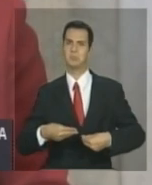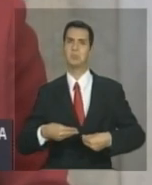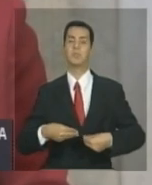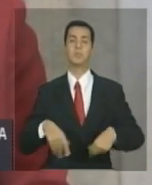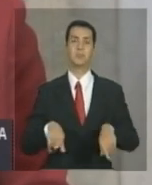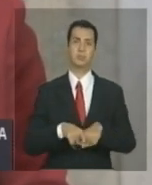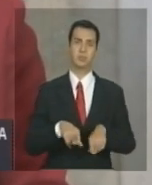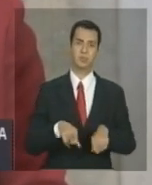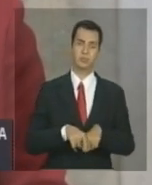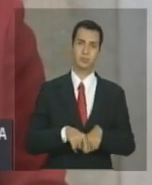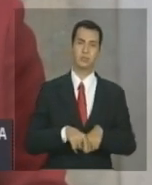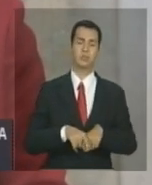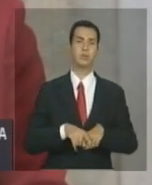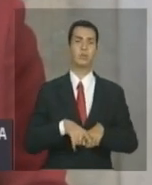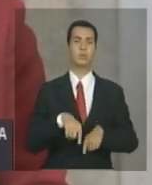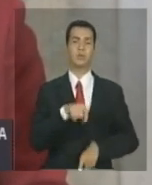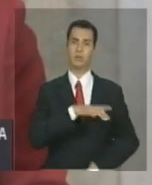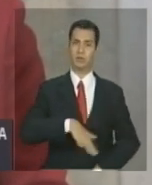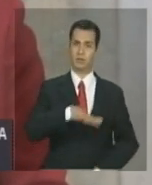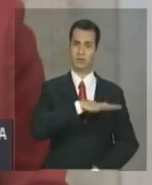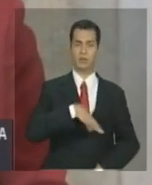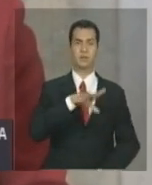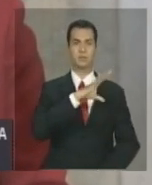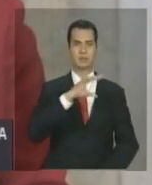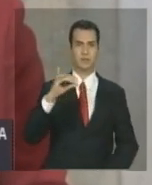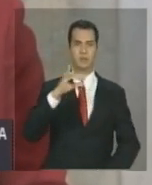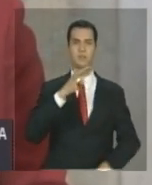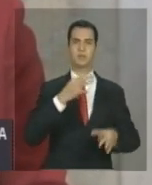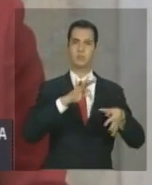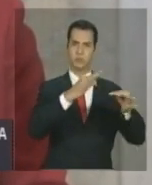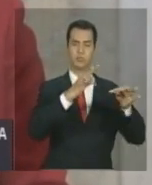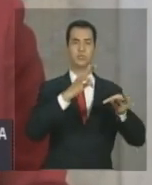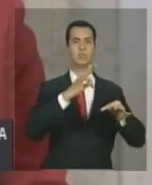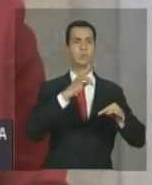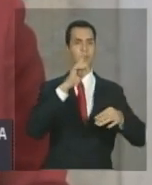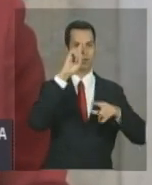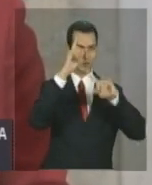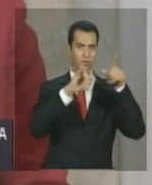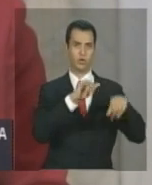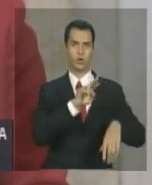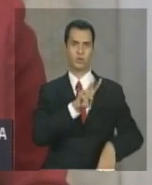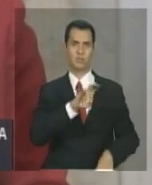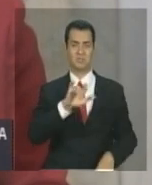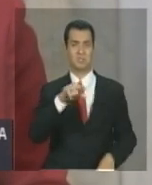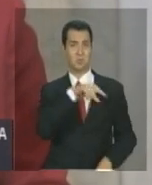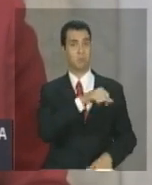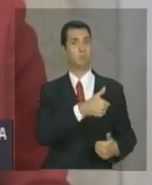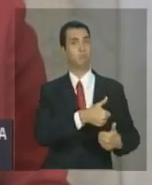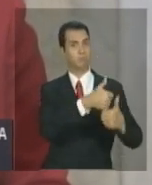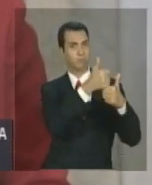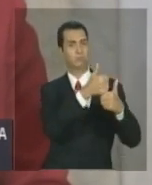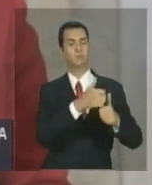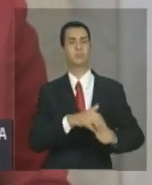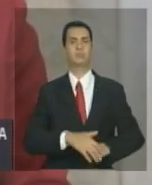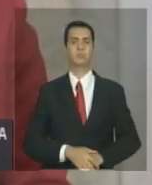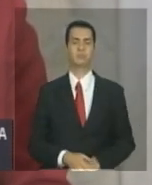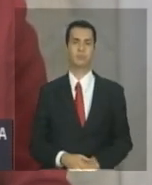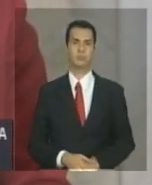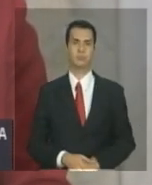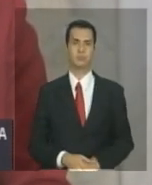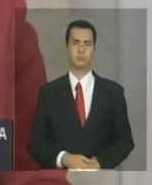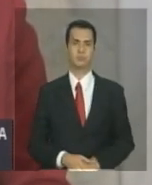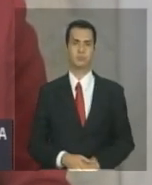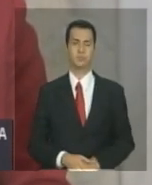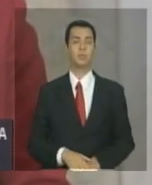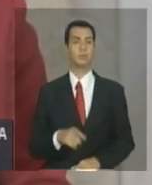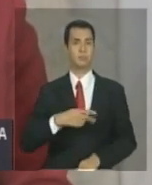liderança na área de ciência, tecnologia e inovação. Plus the U.S. leadership in the fields of science, technology and innovation. Tida